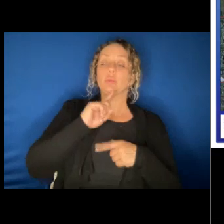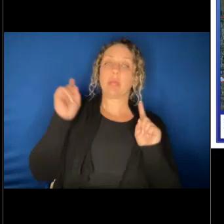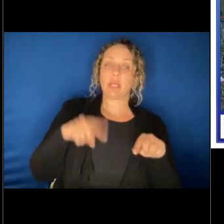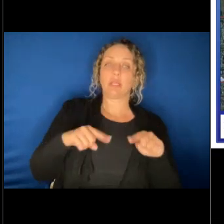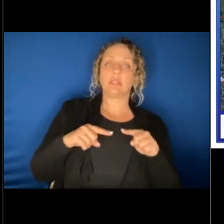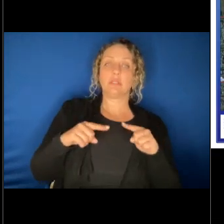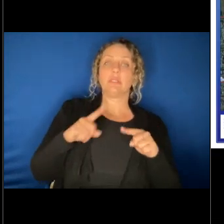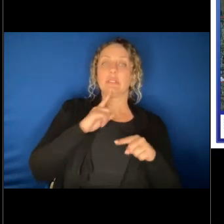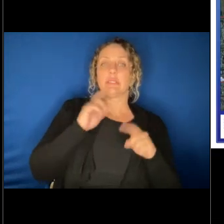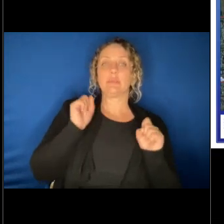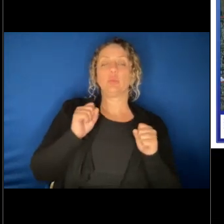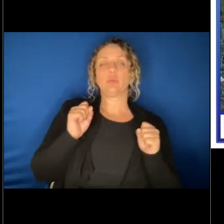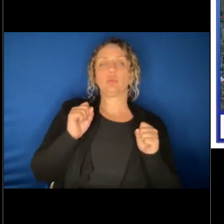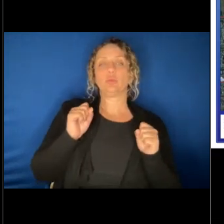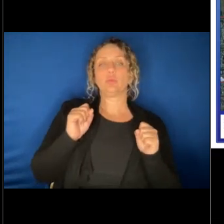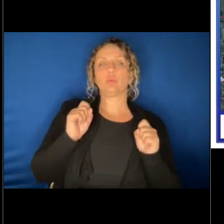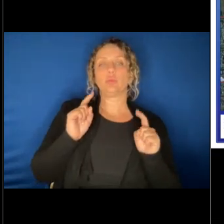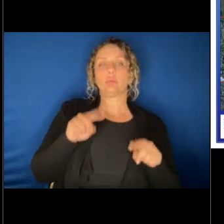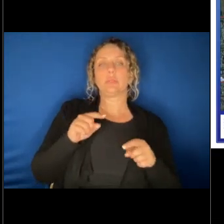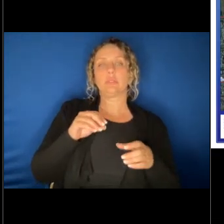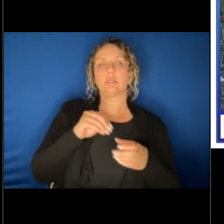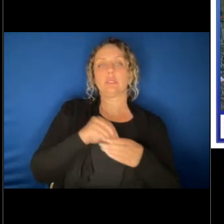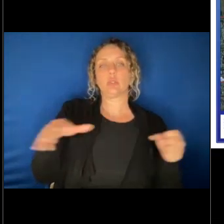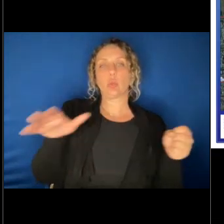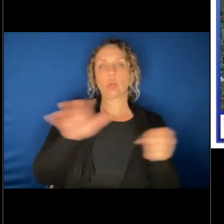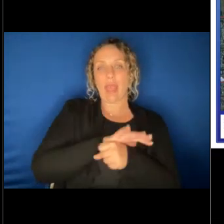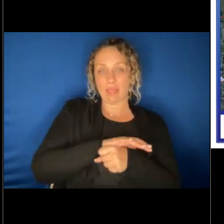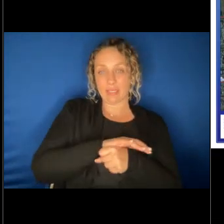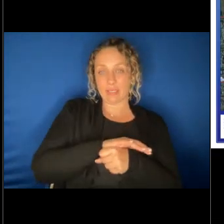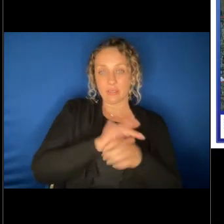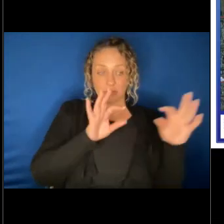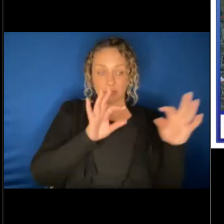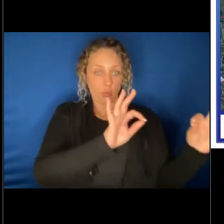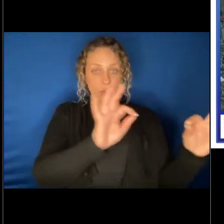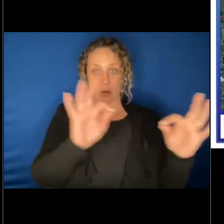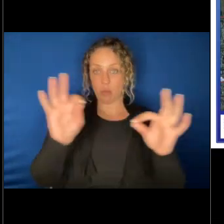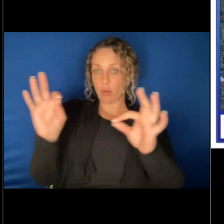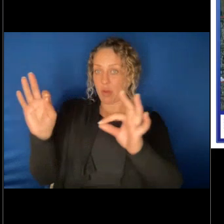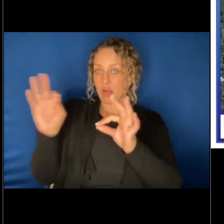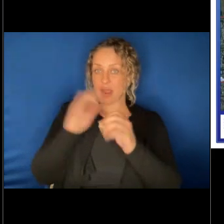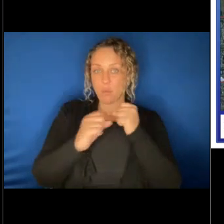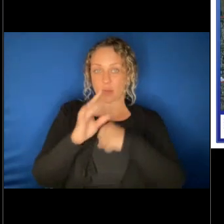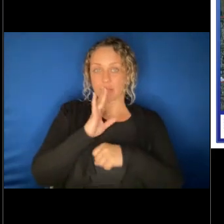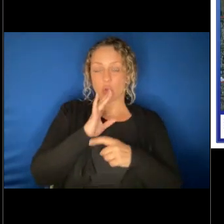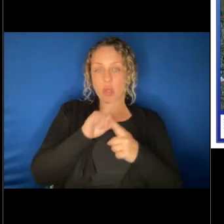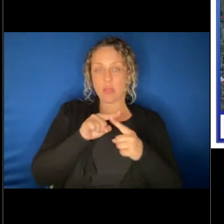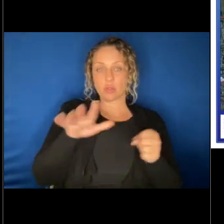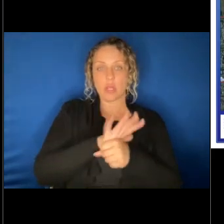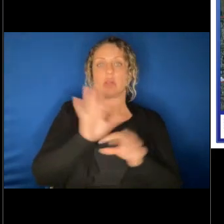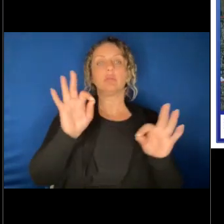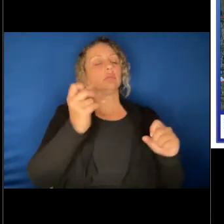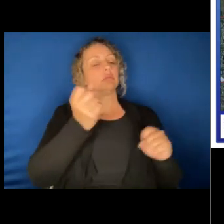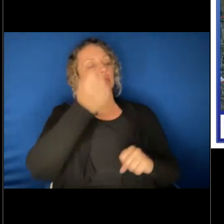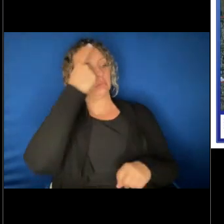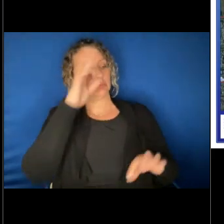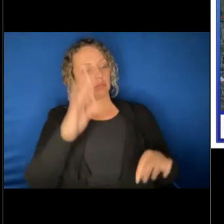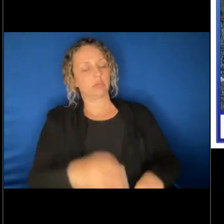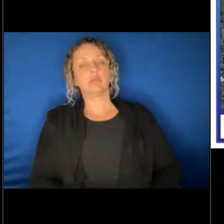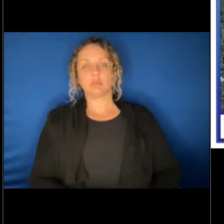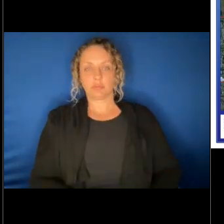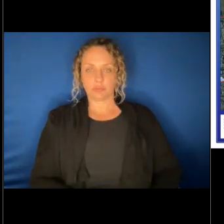they can be responded in totality. Is that all right with everybody? We wait until everybody has spoken? Understood. Okay.